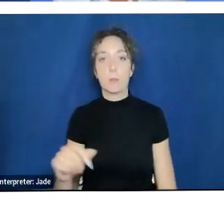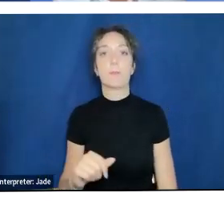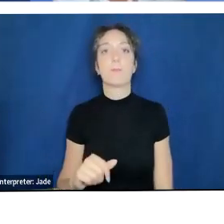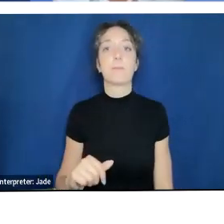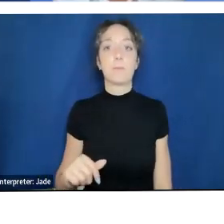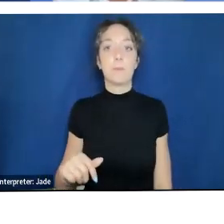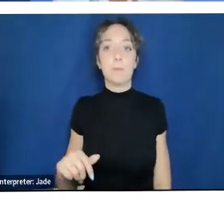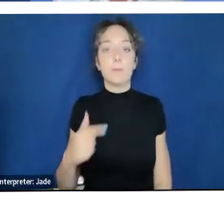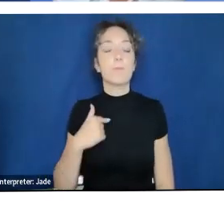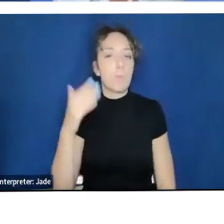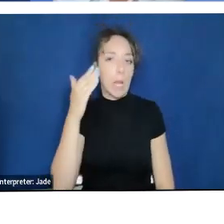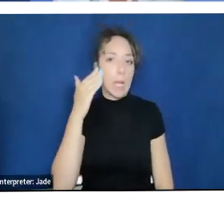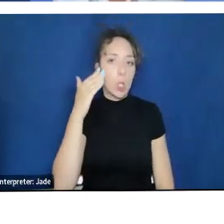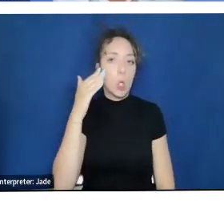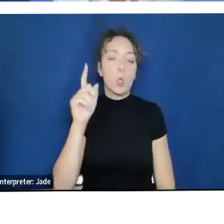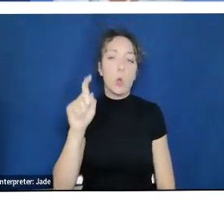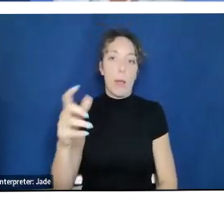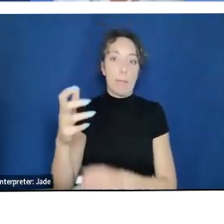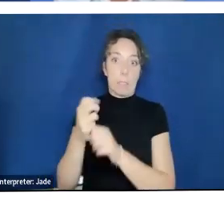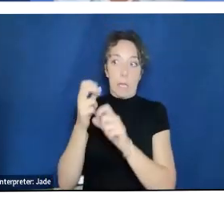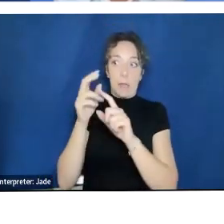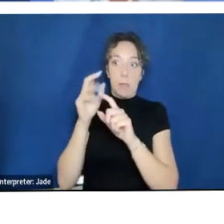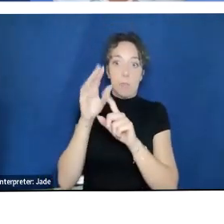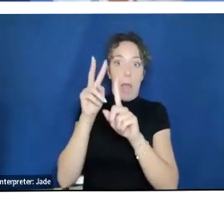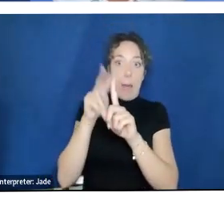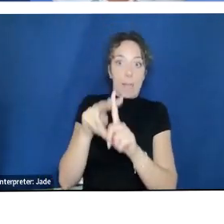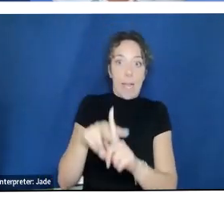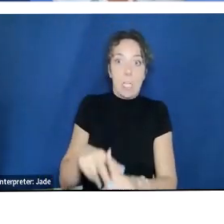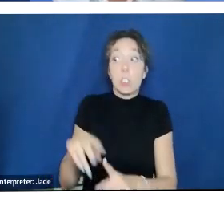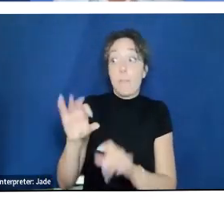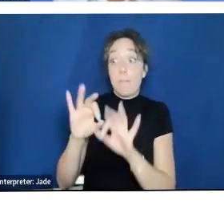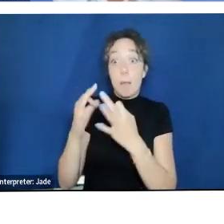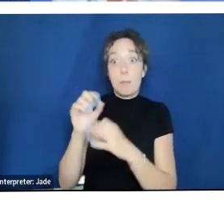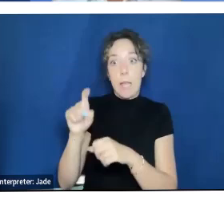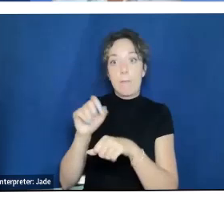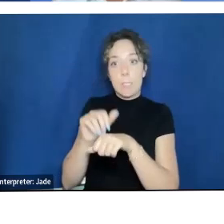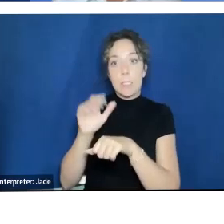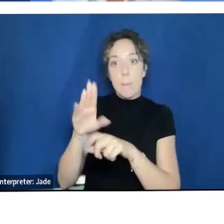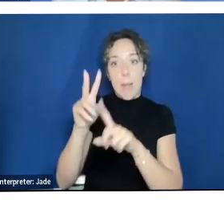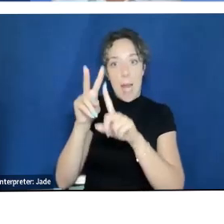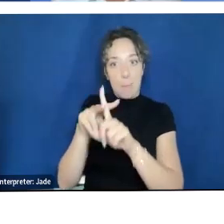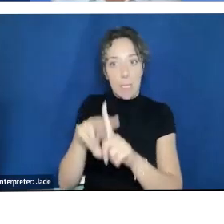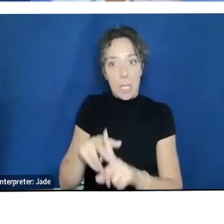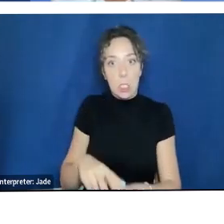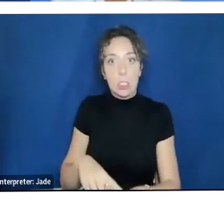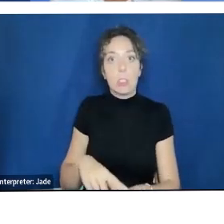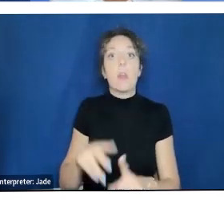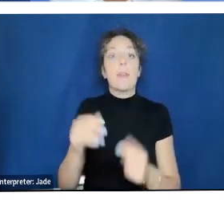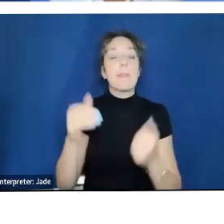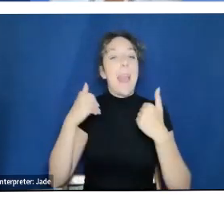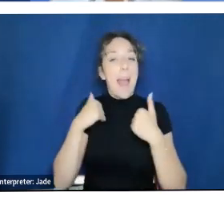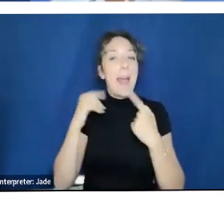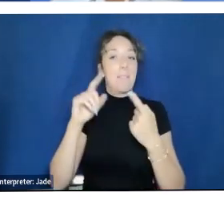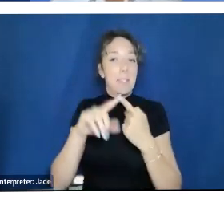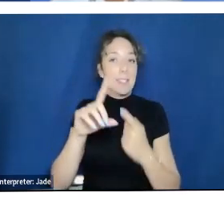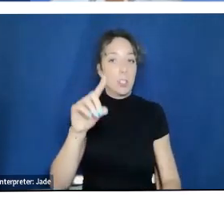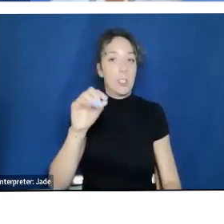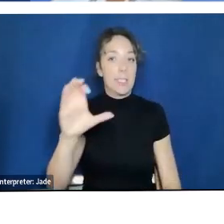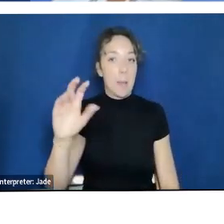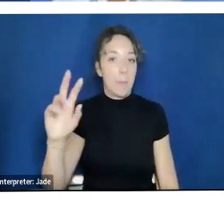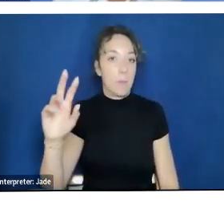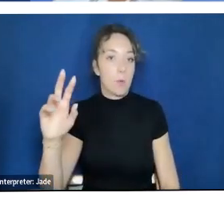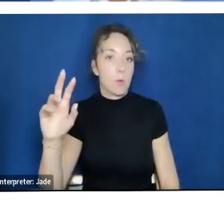need to get applications, families need to submit their applications. They have all the way until September